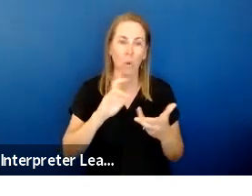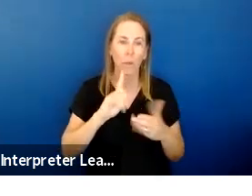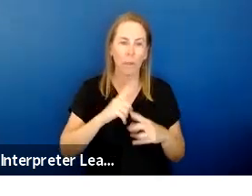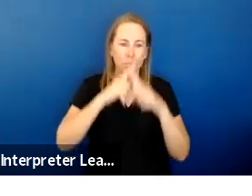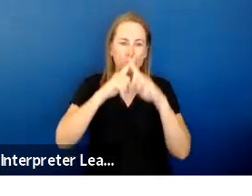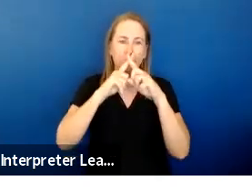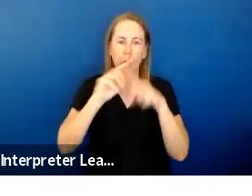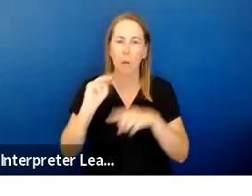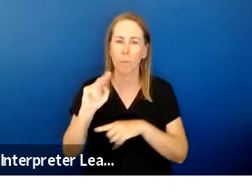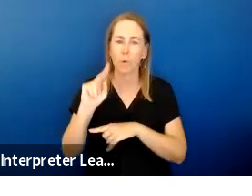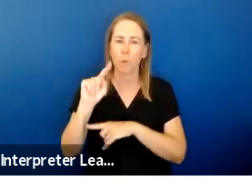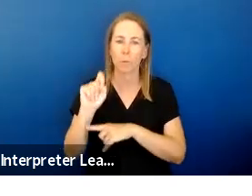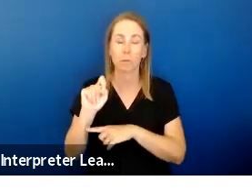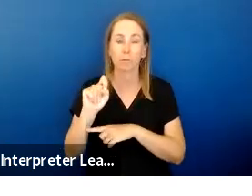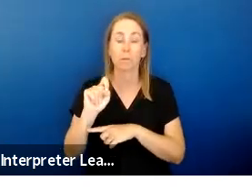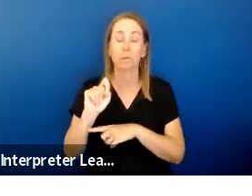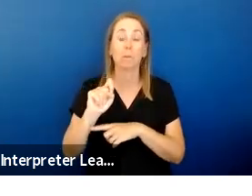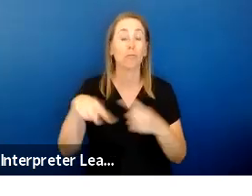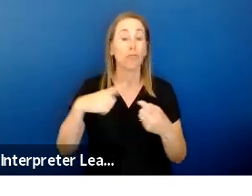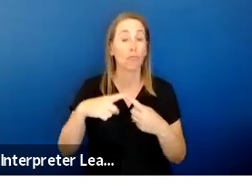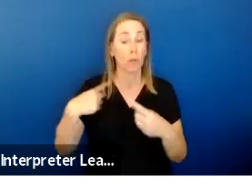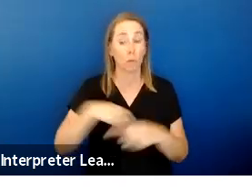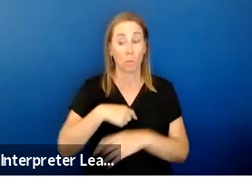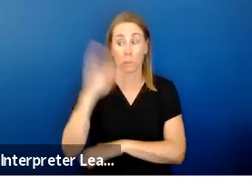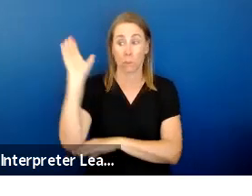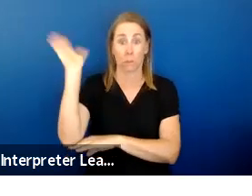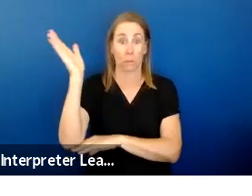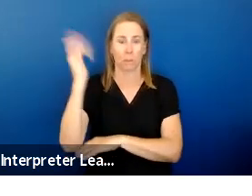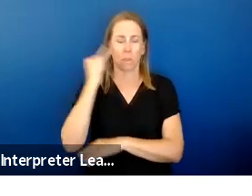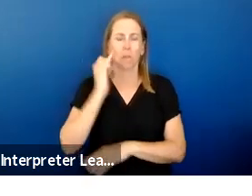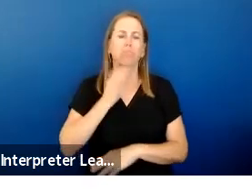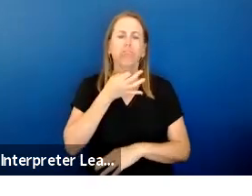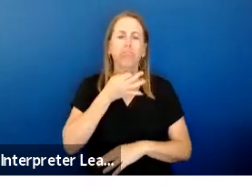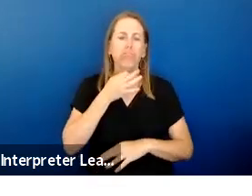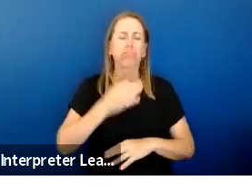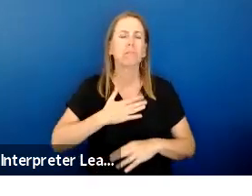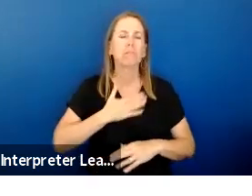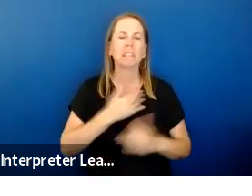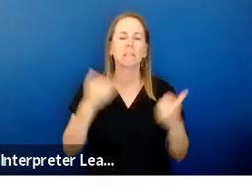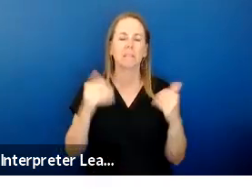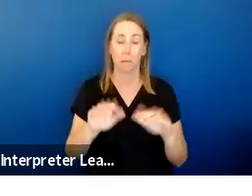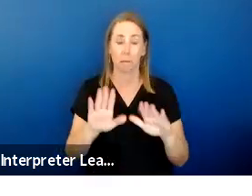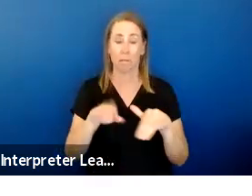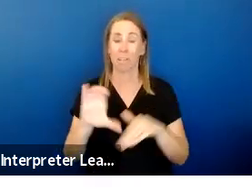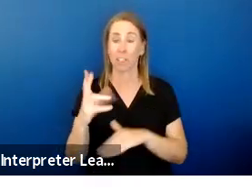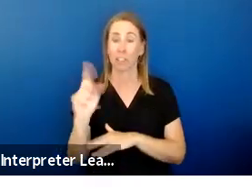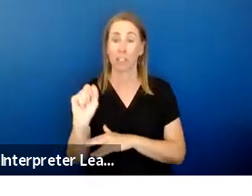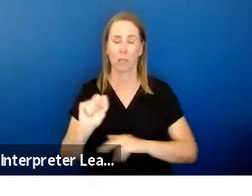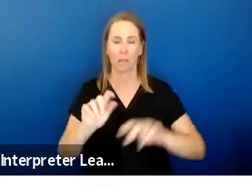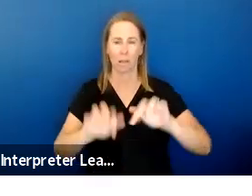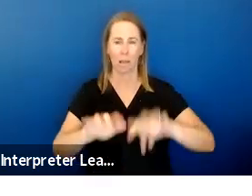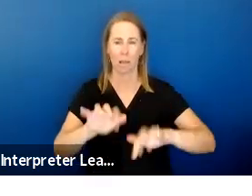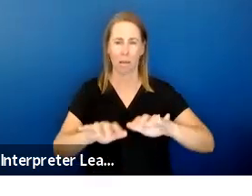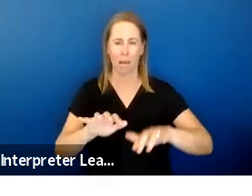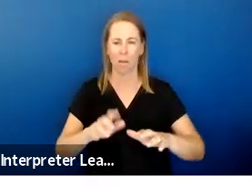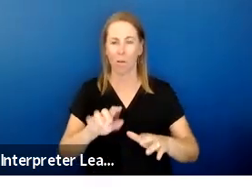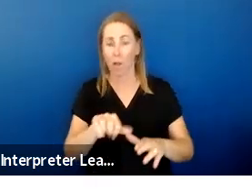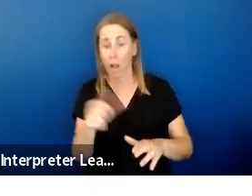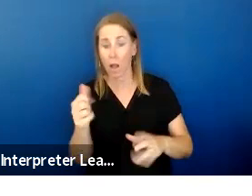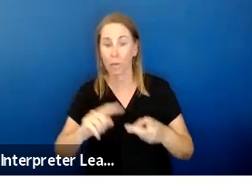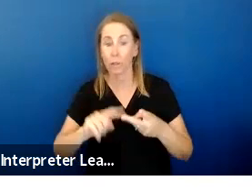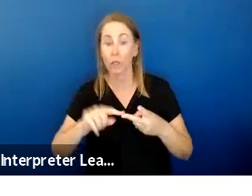any questions while we are presenting, please go ahead and put them in the chat or question and answer